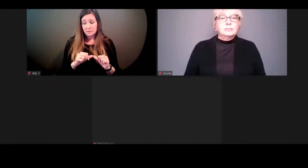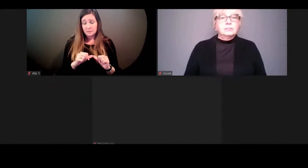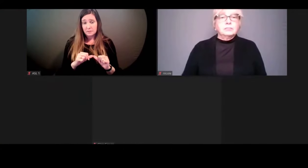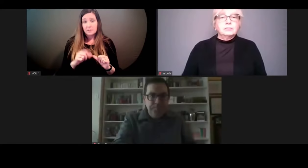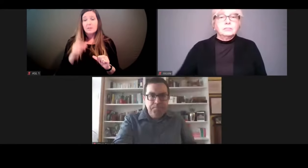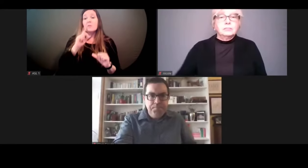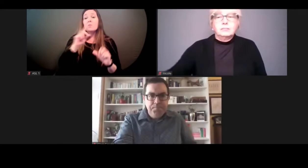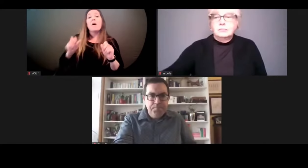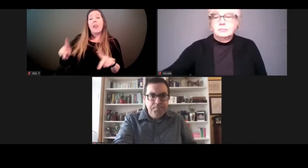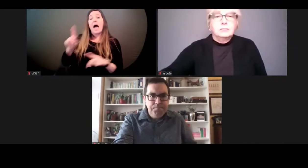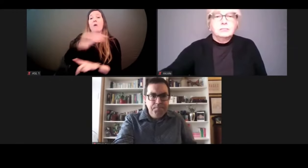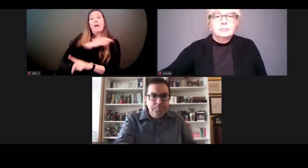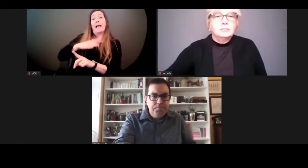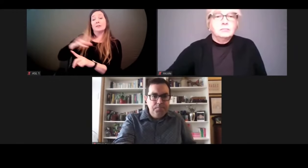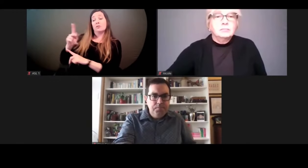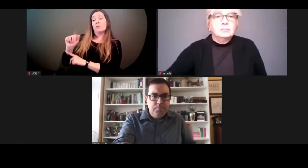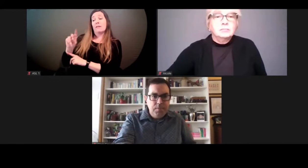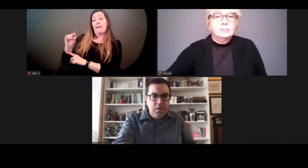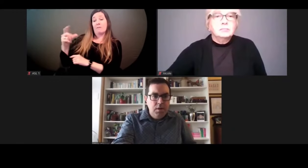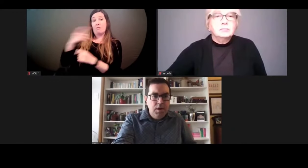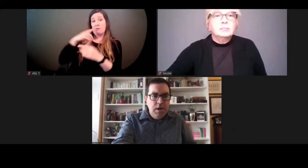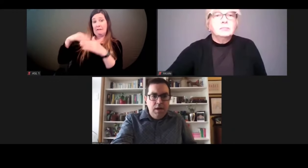will be next.